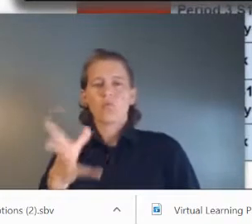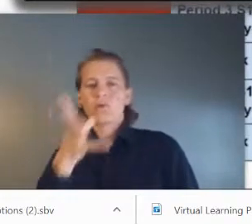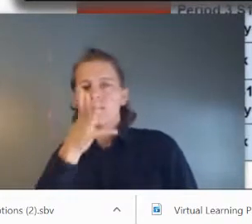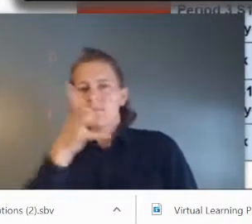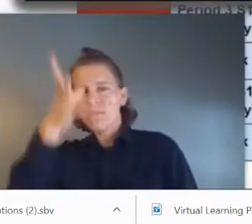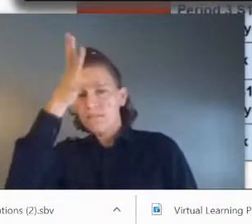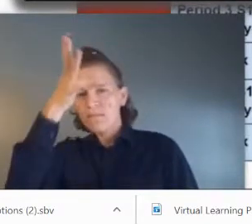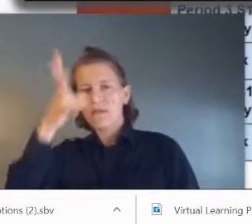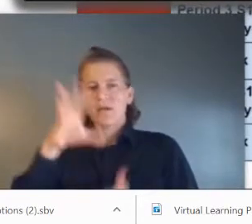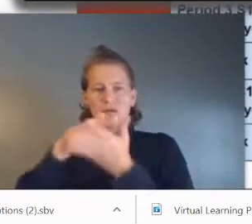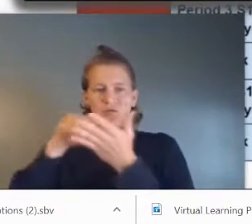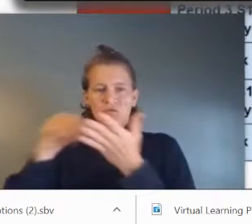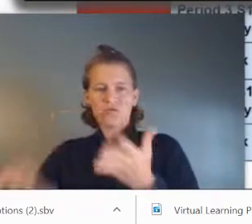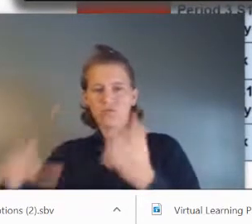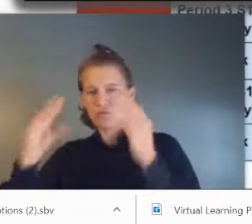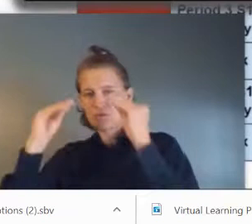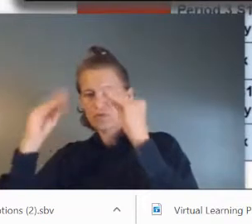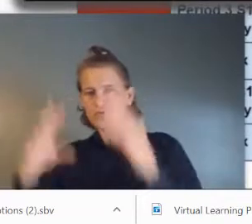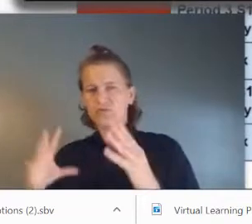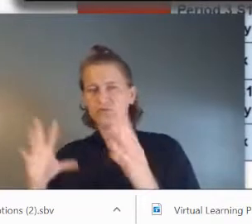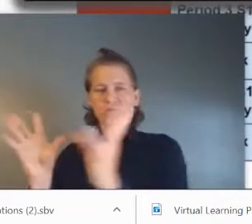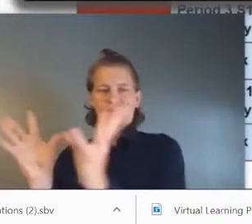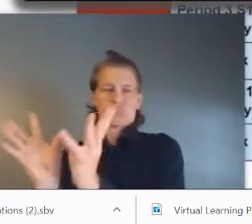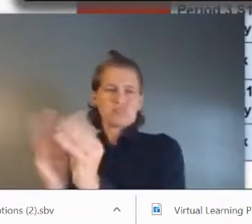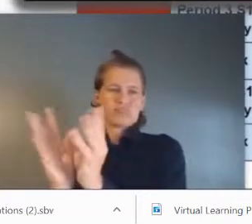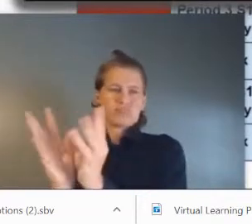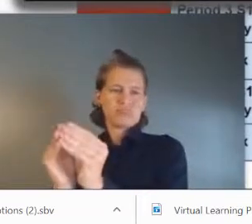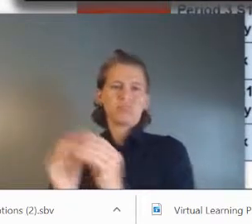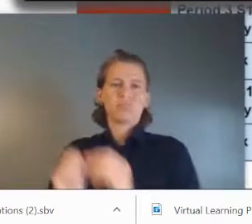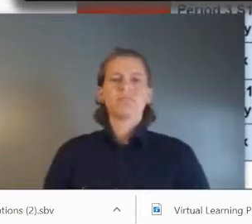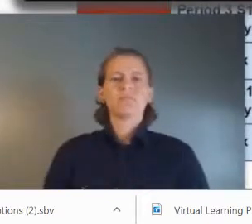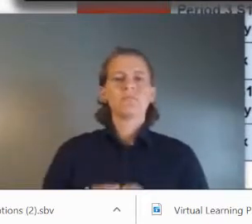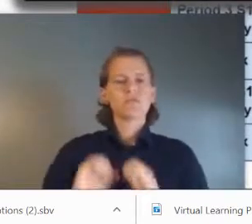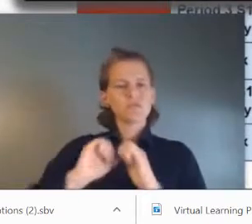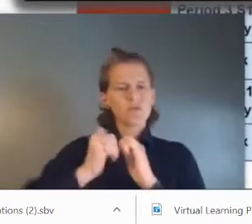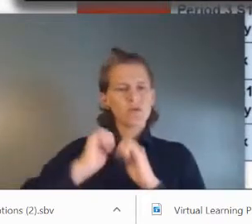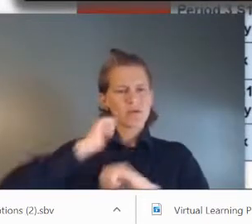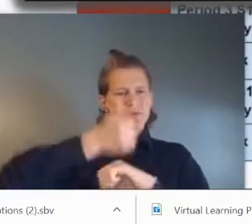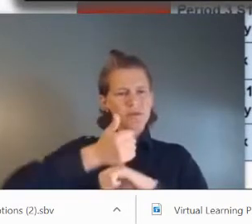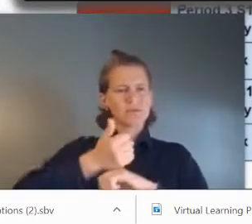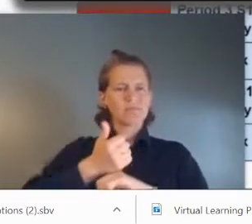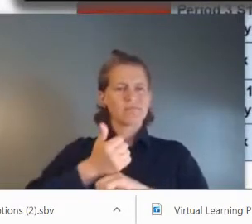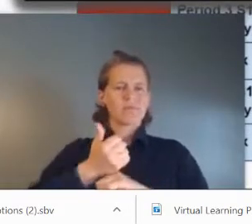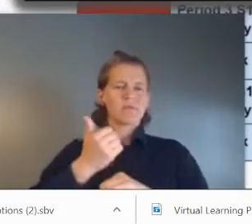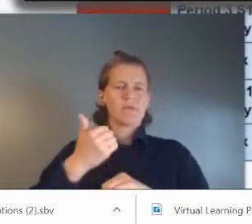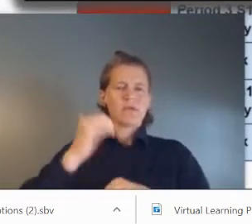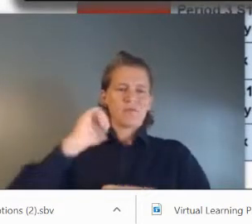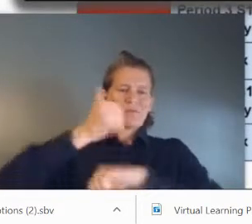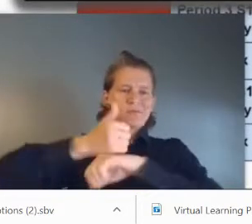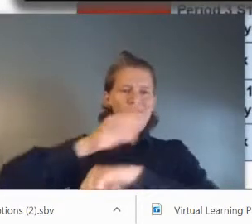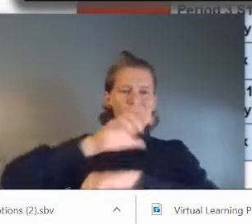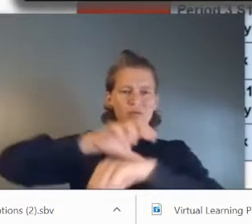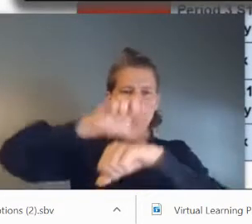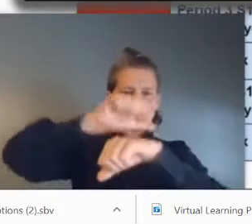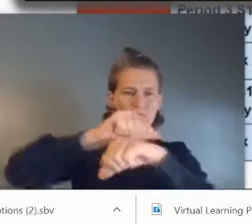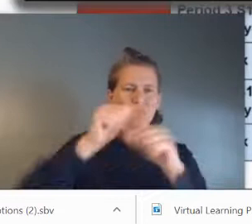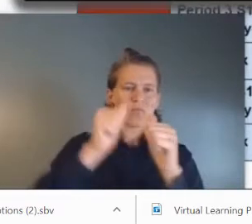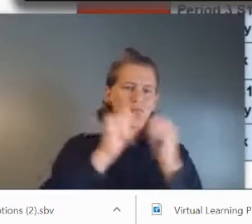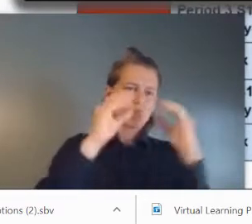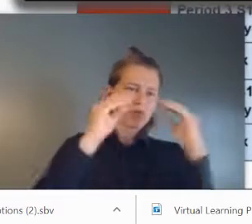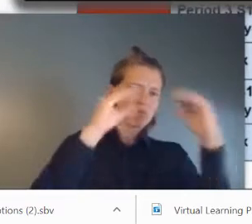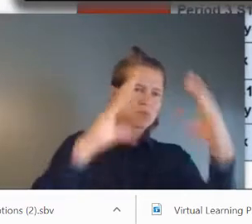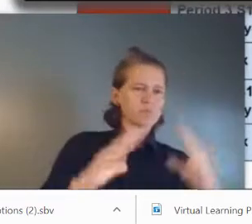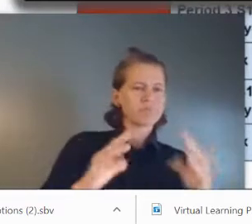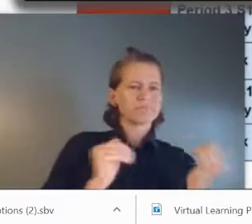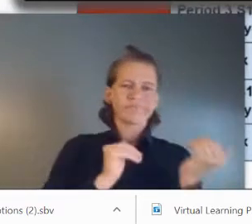Students would do this by appointment with the teacher via video conferencing, phone calls, email, or